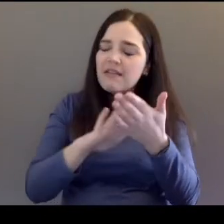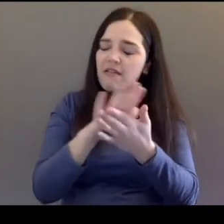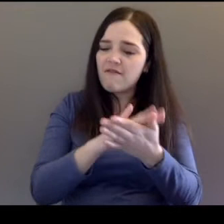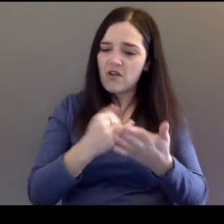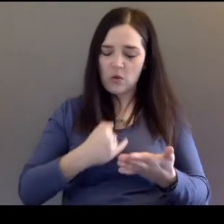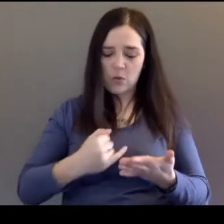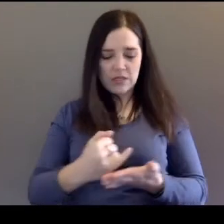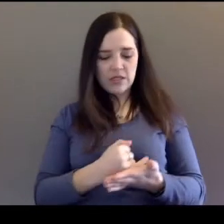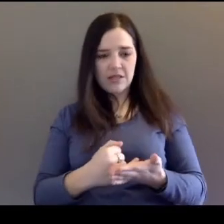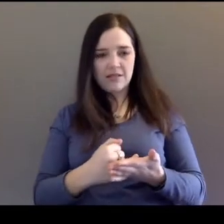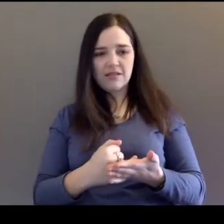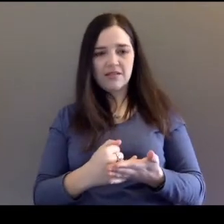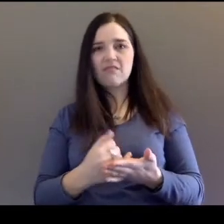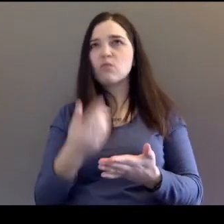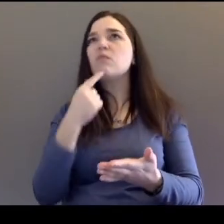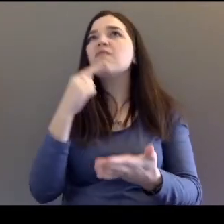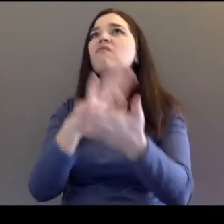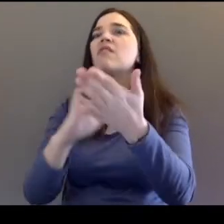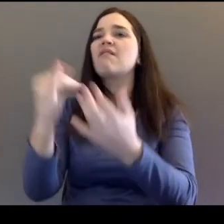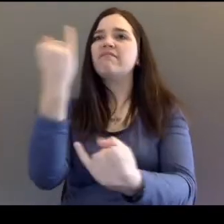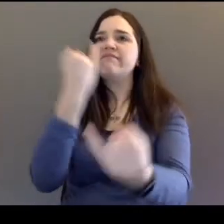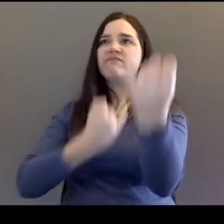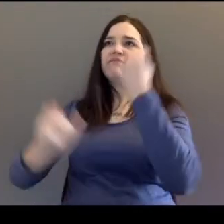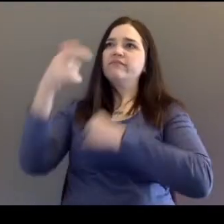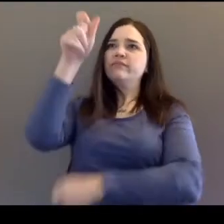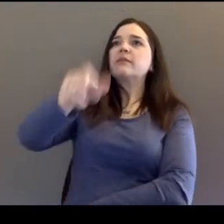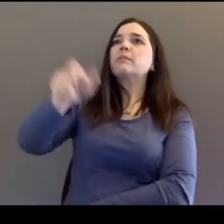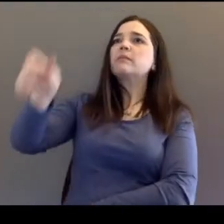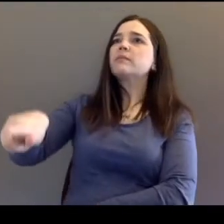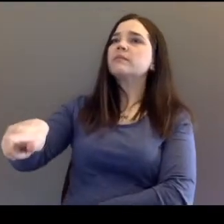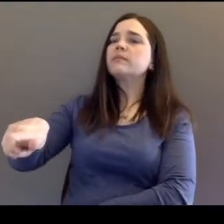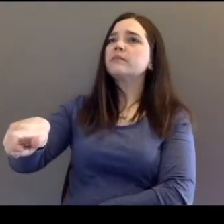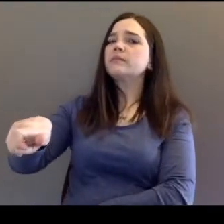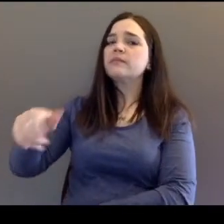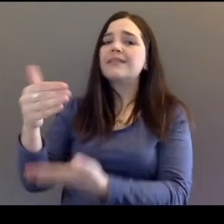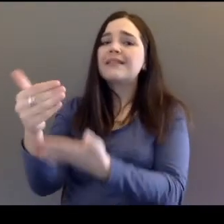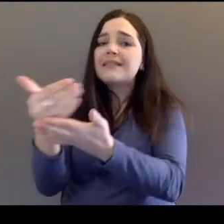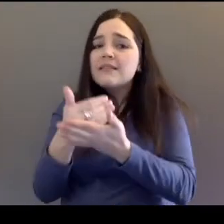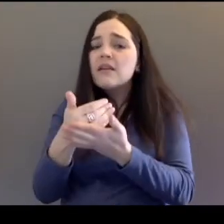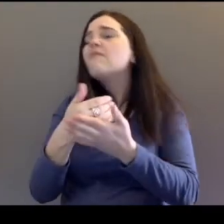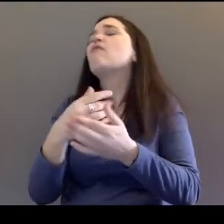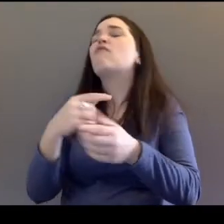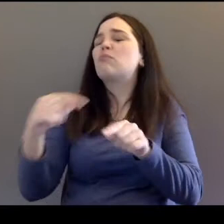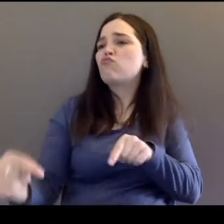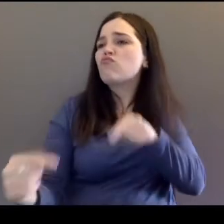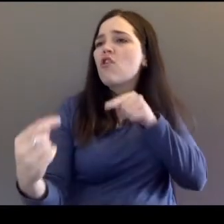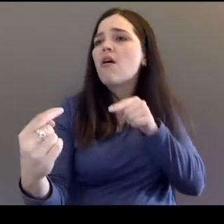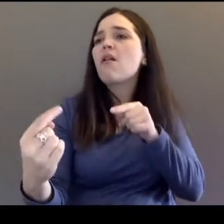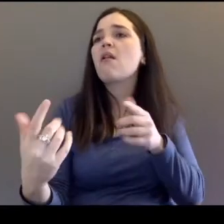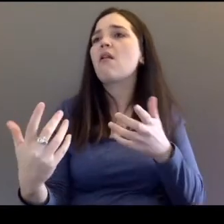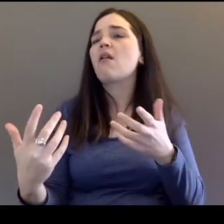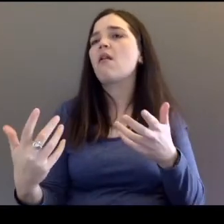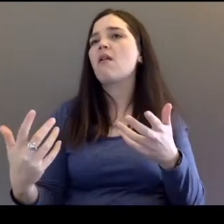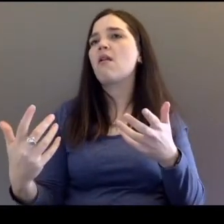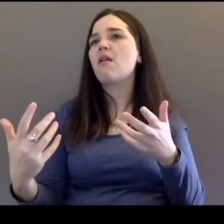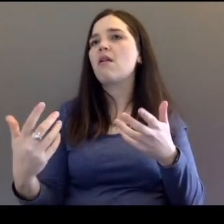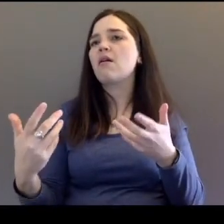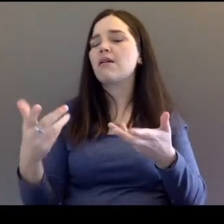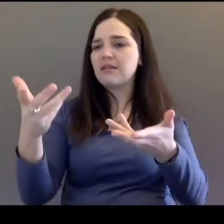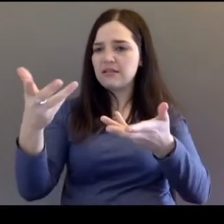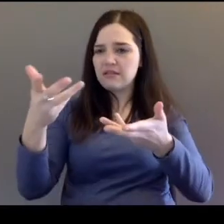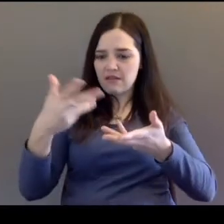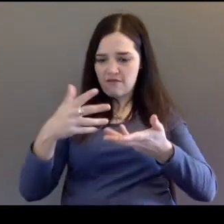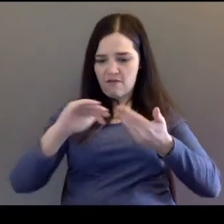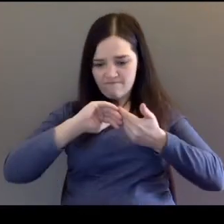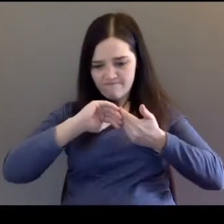we forgive those who sin against us. Save us from the time of trial and deliver us